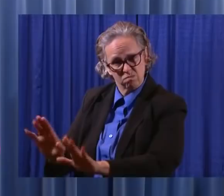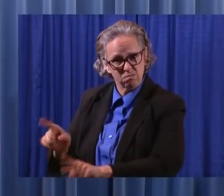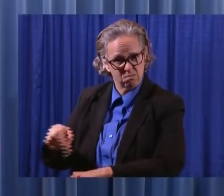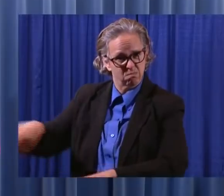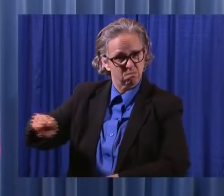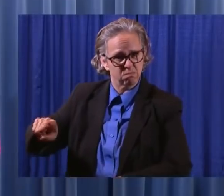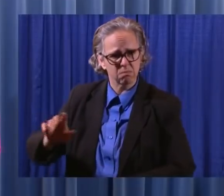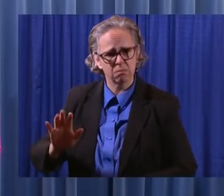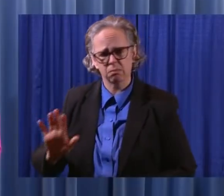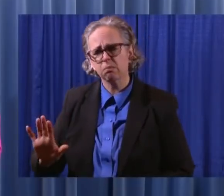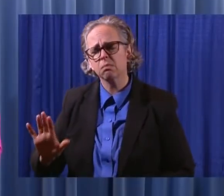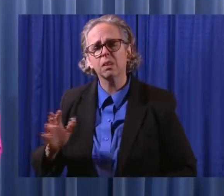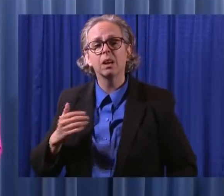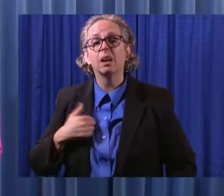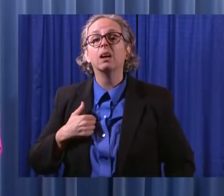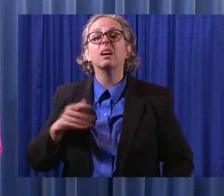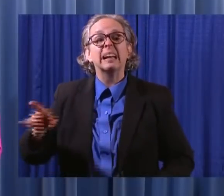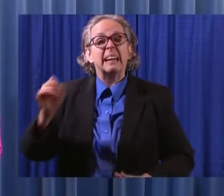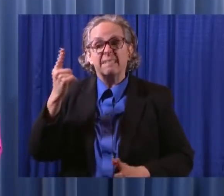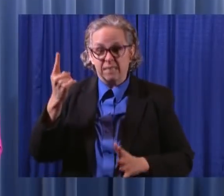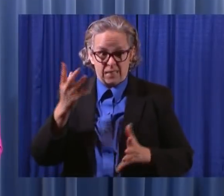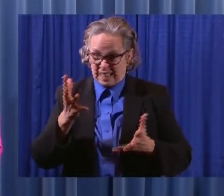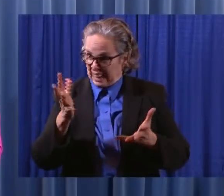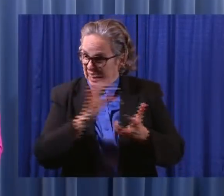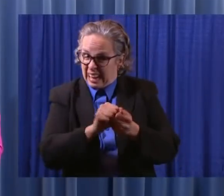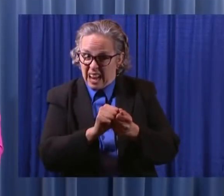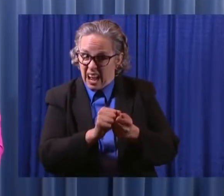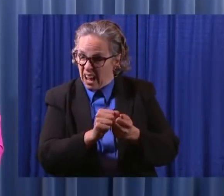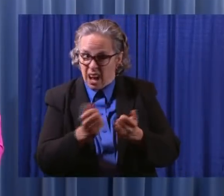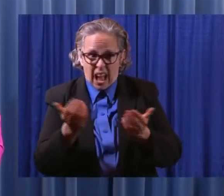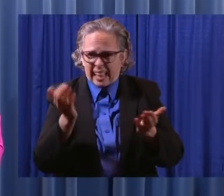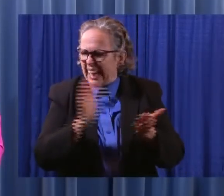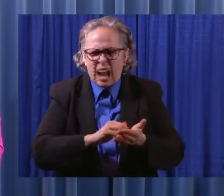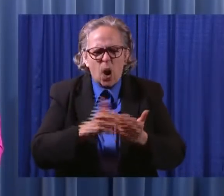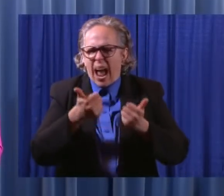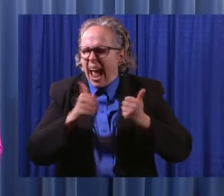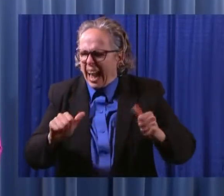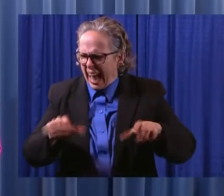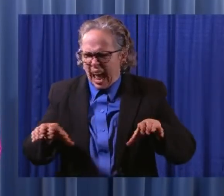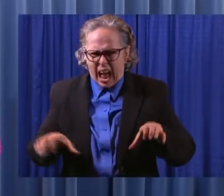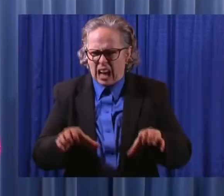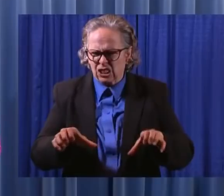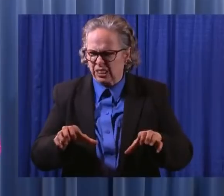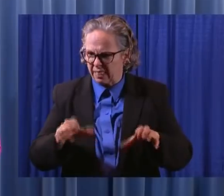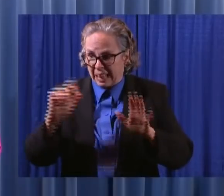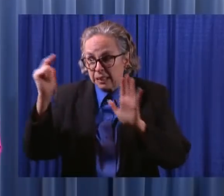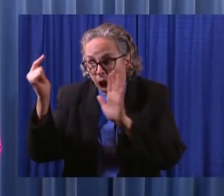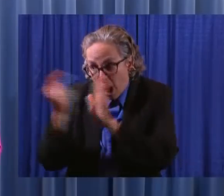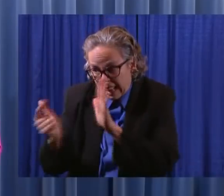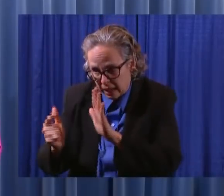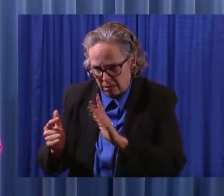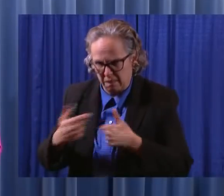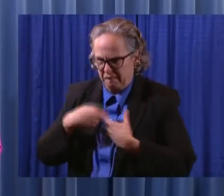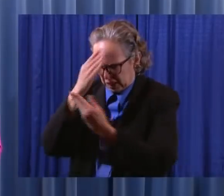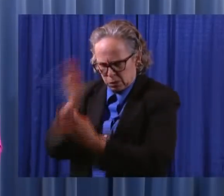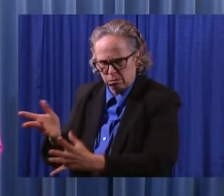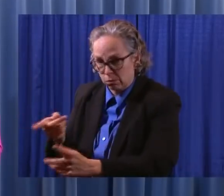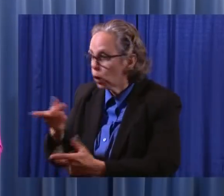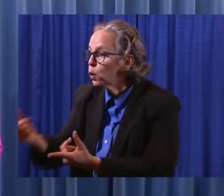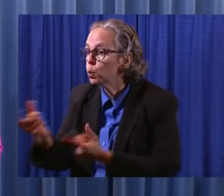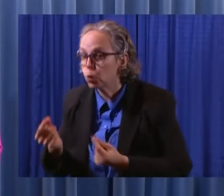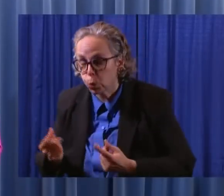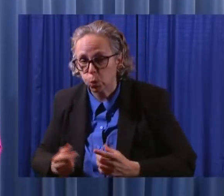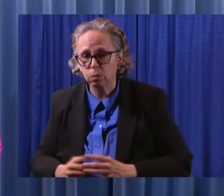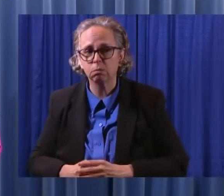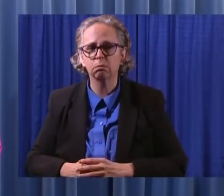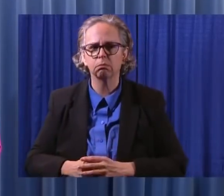is that when there is vandalism, when there is any act that's illegal, they are to investigate it,